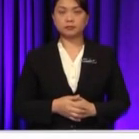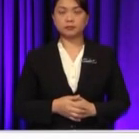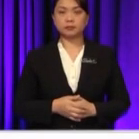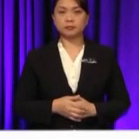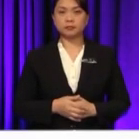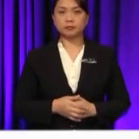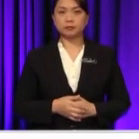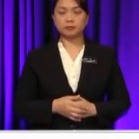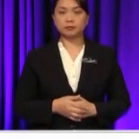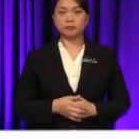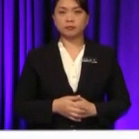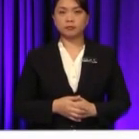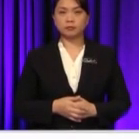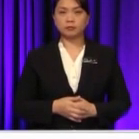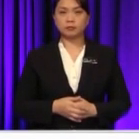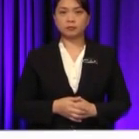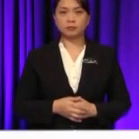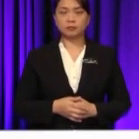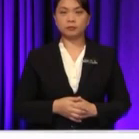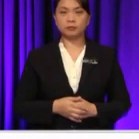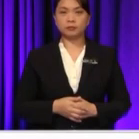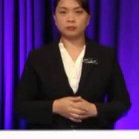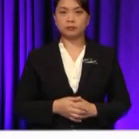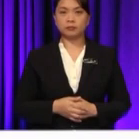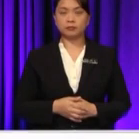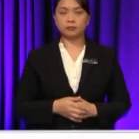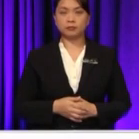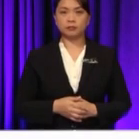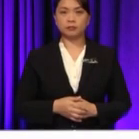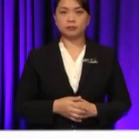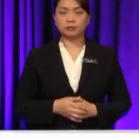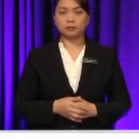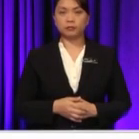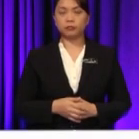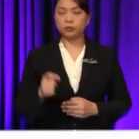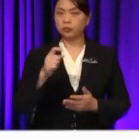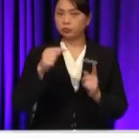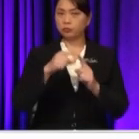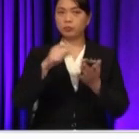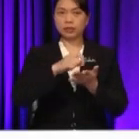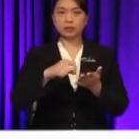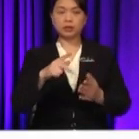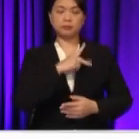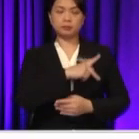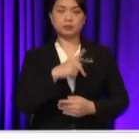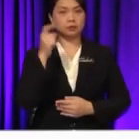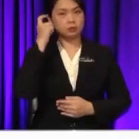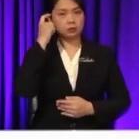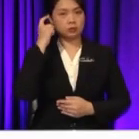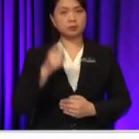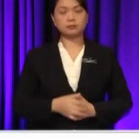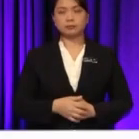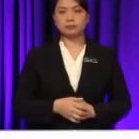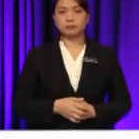making arrangement or gossiping, but if you write down personal thoughts and feelings, they could easily